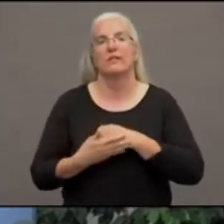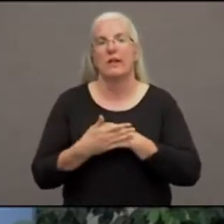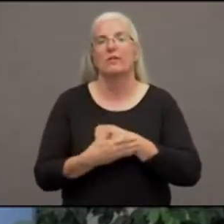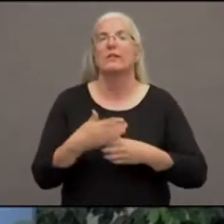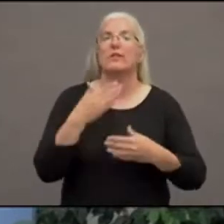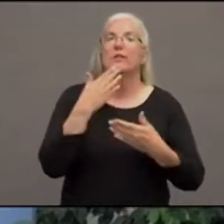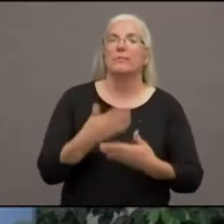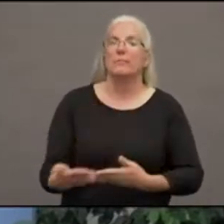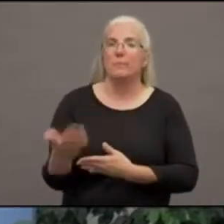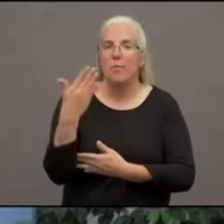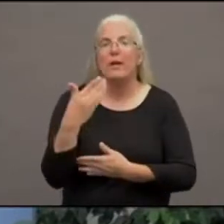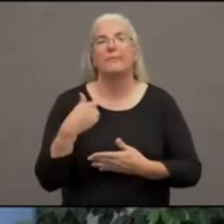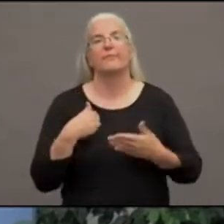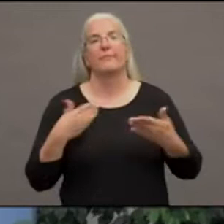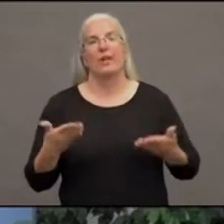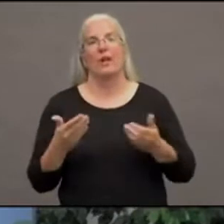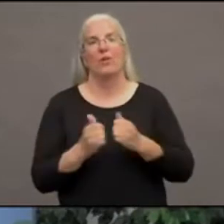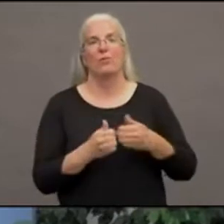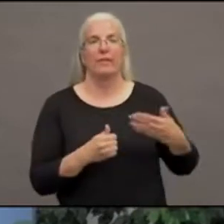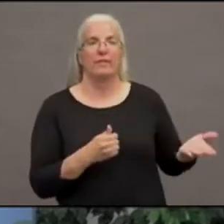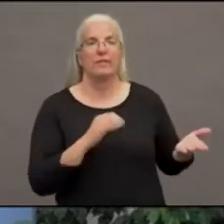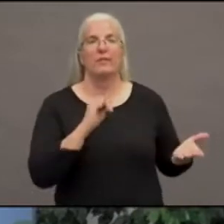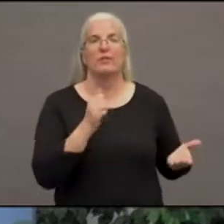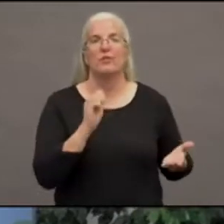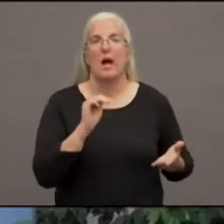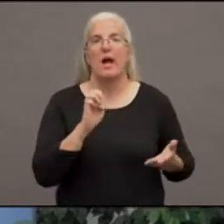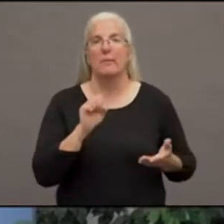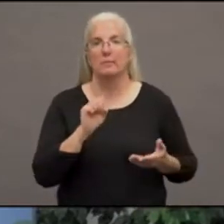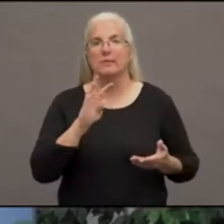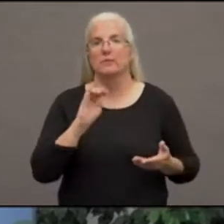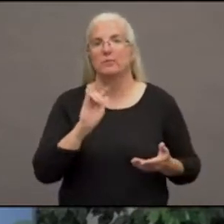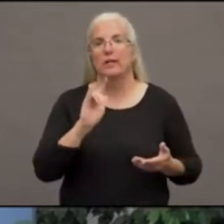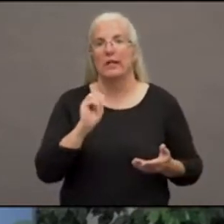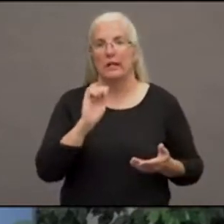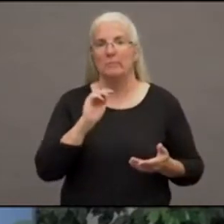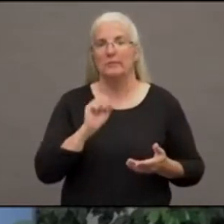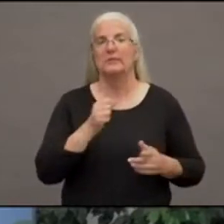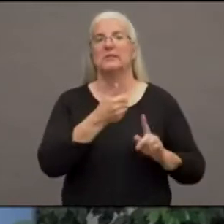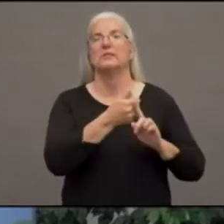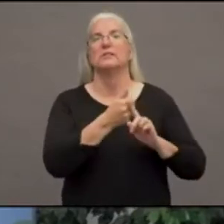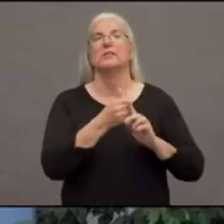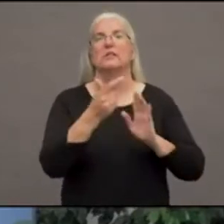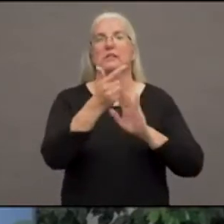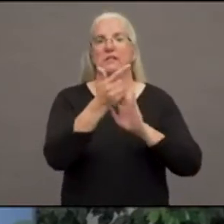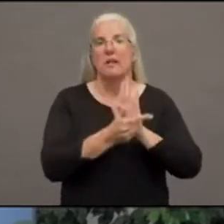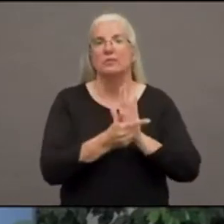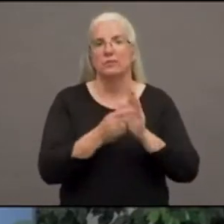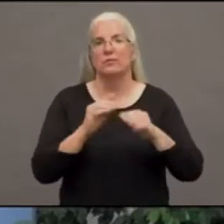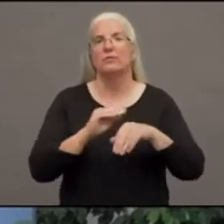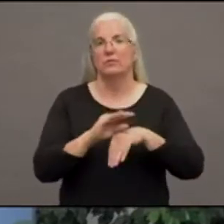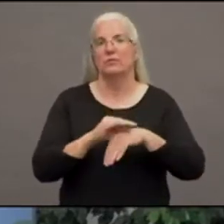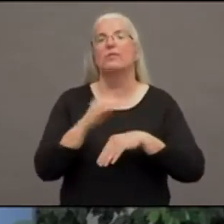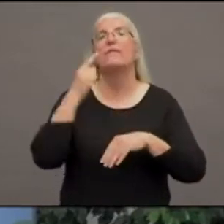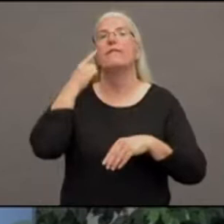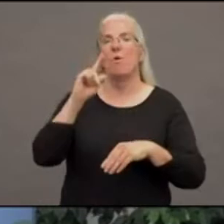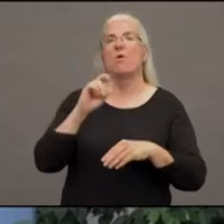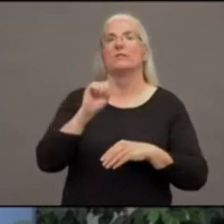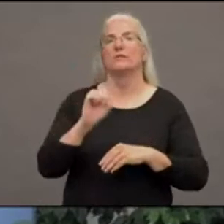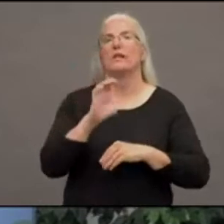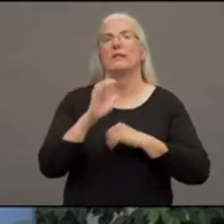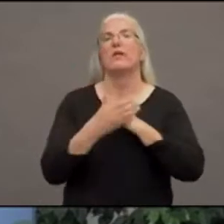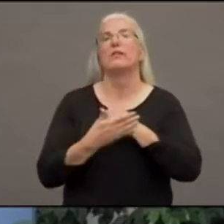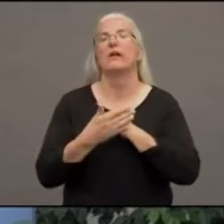today with James Williams, who is the County Counsel for the County of Santa Clara and also one of the